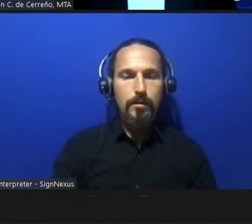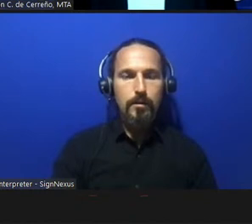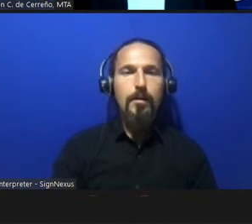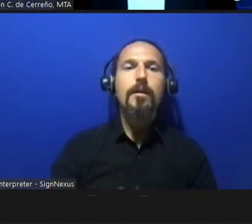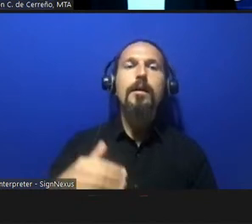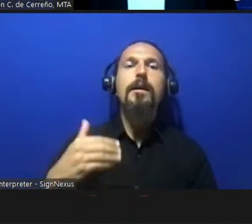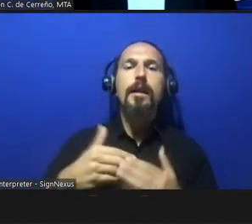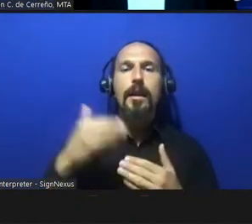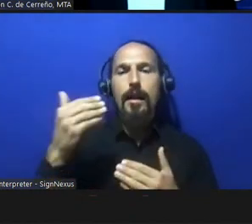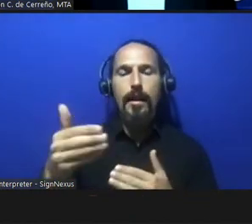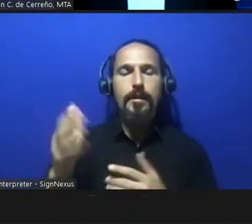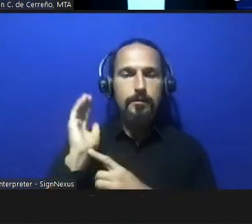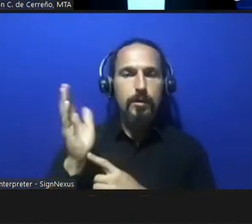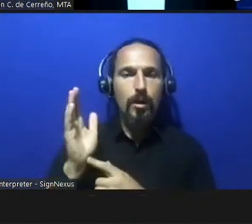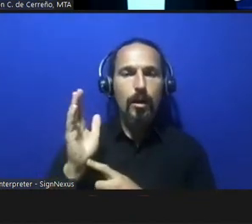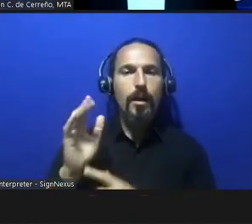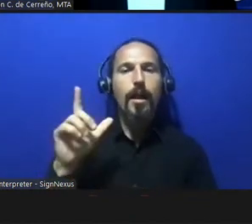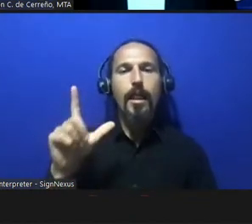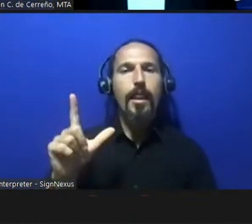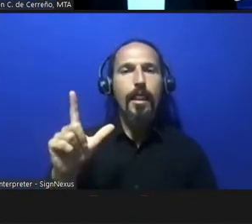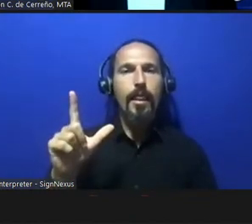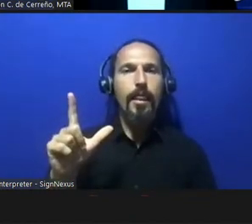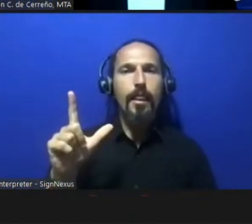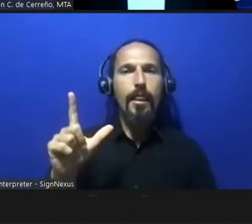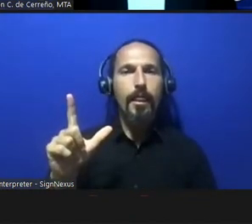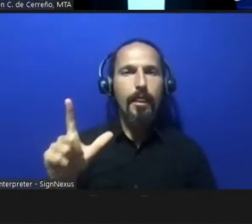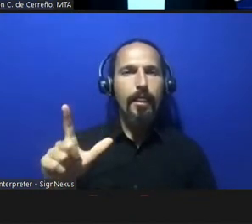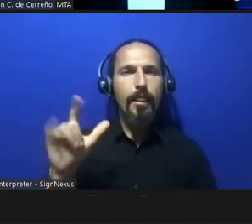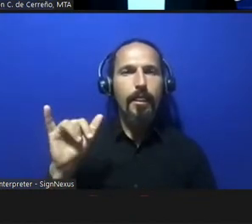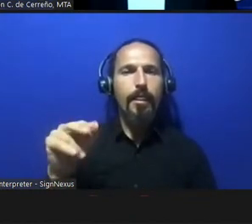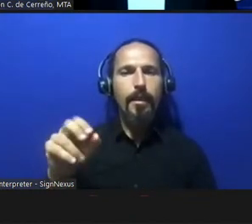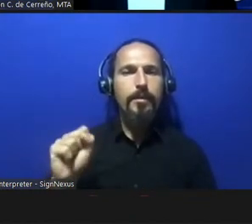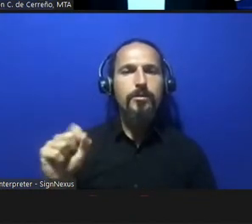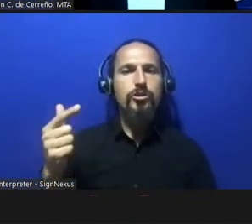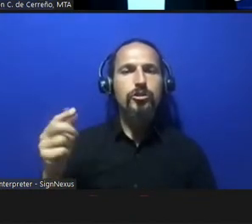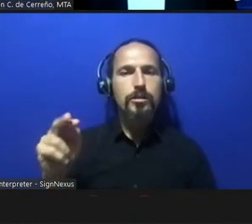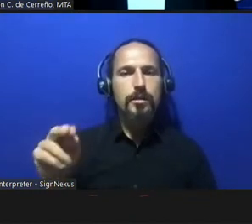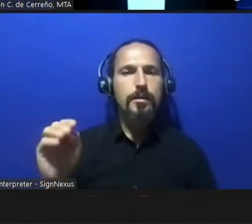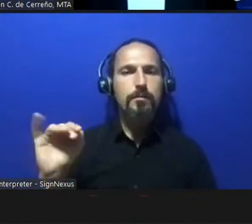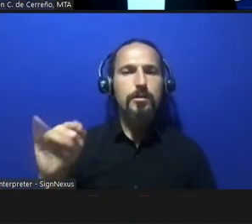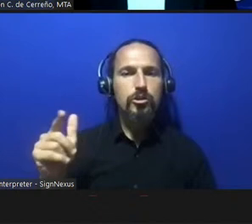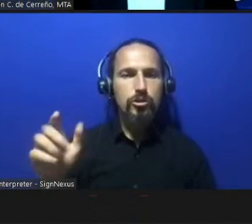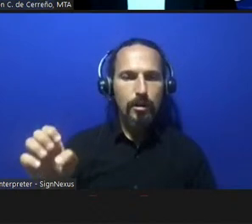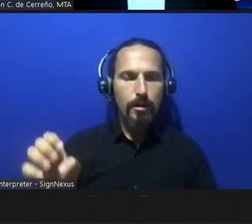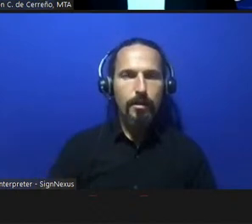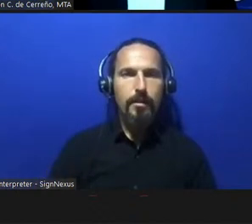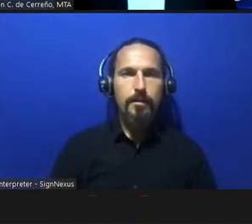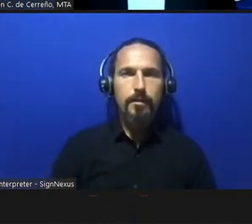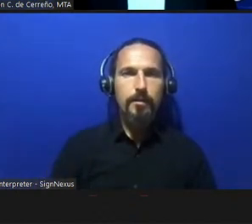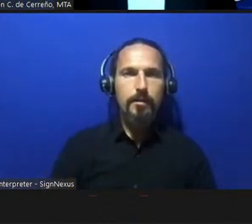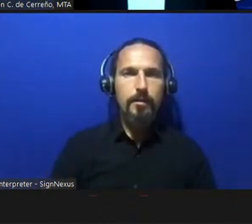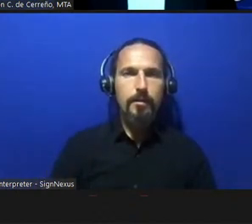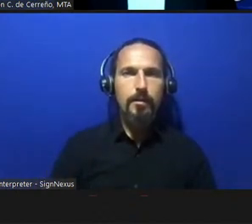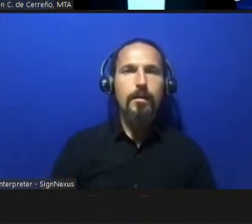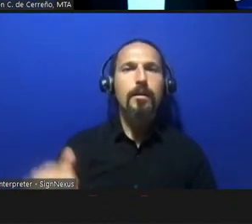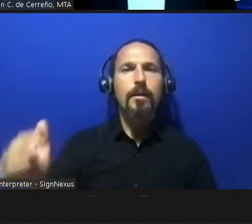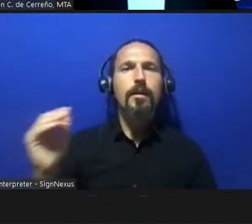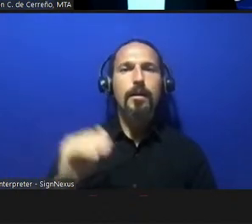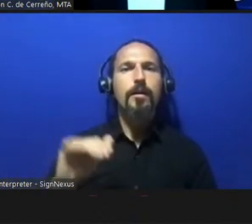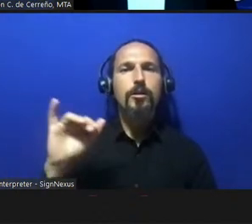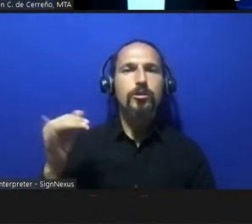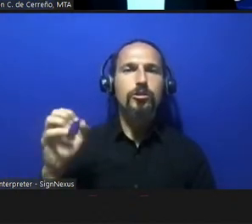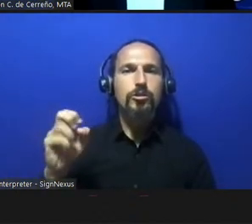our next speaker is lens jean michelle followed by jesus reyna